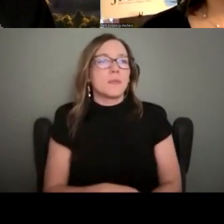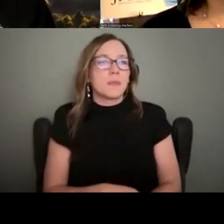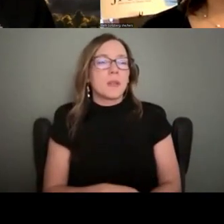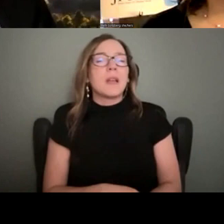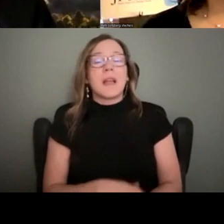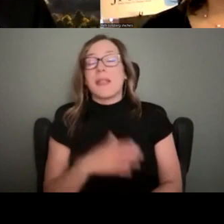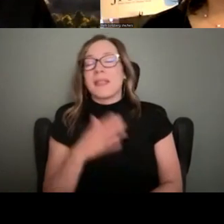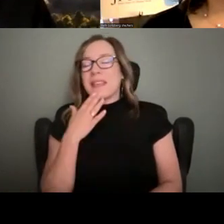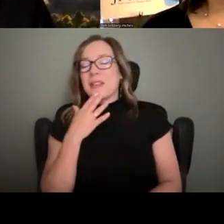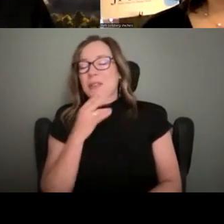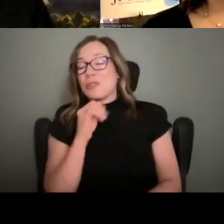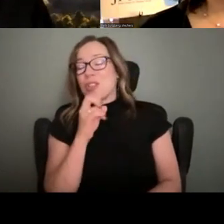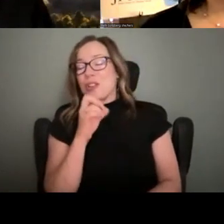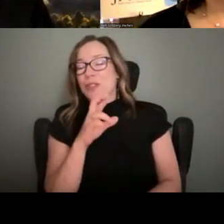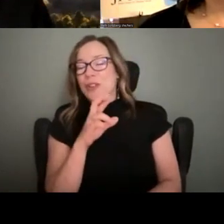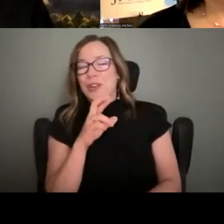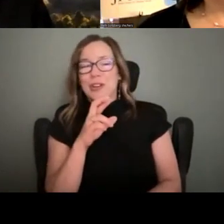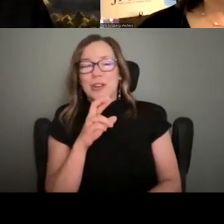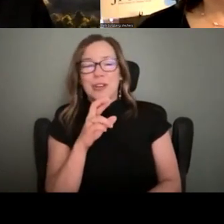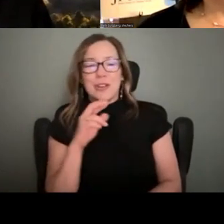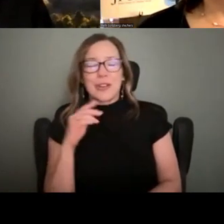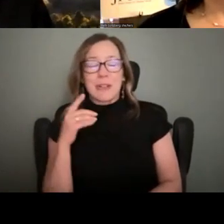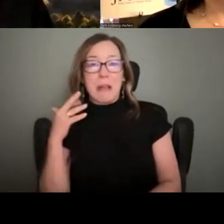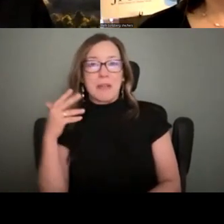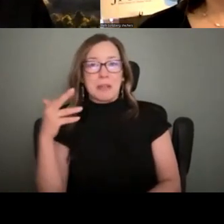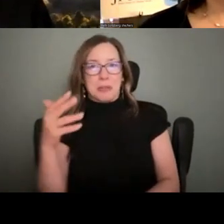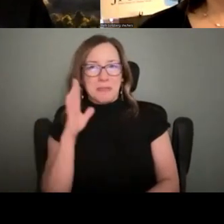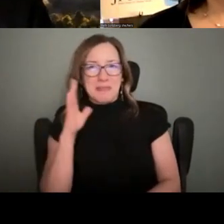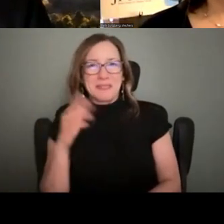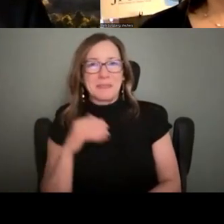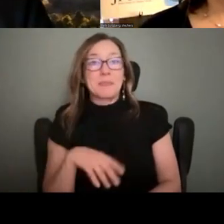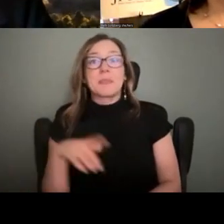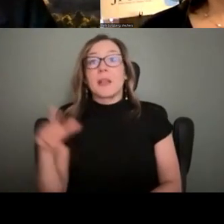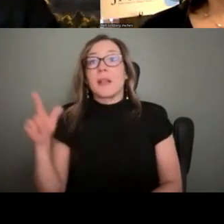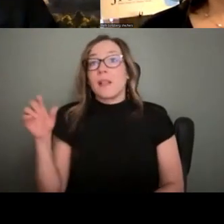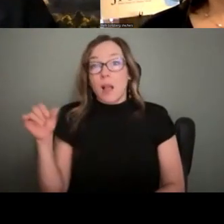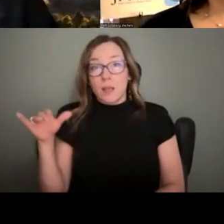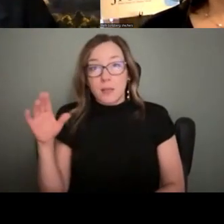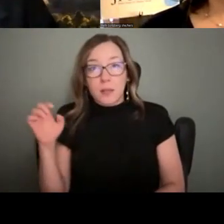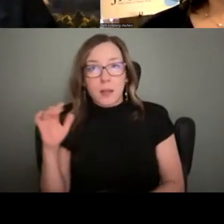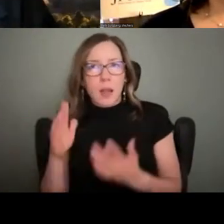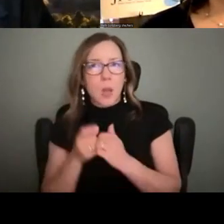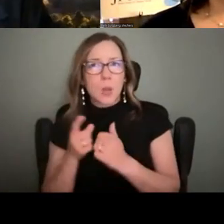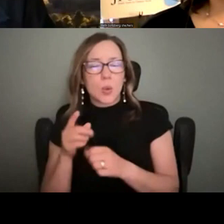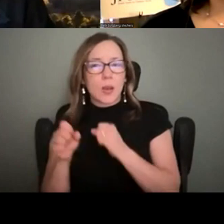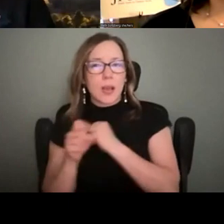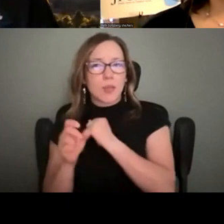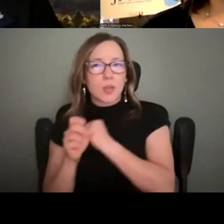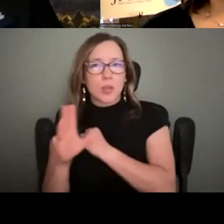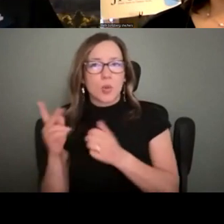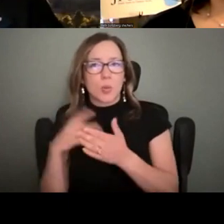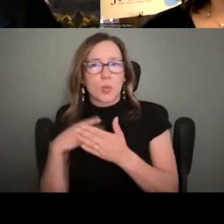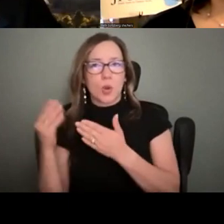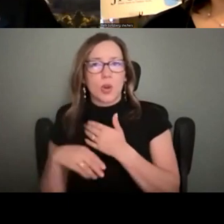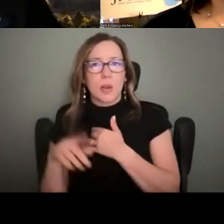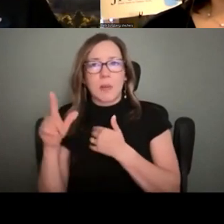coming back to you, everyone, again eventually. So, Leslie, how do you advertise your programs in Loudoun